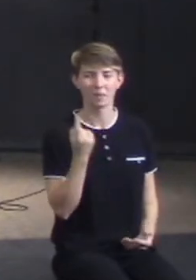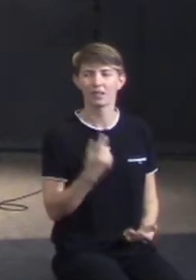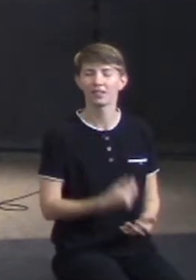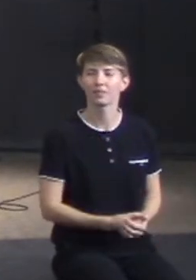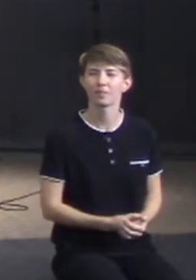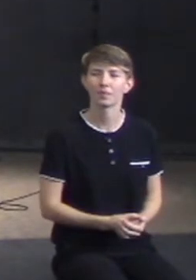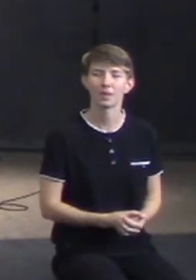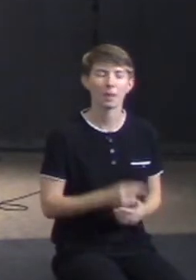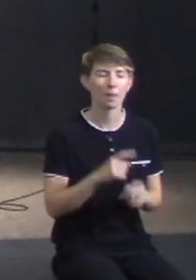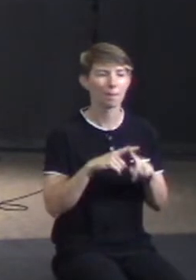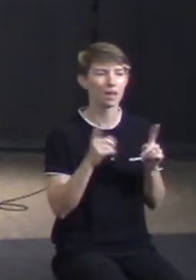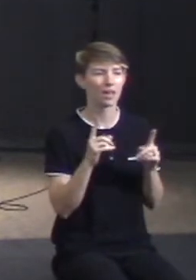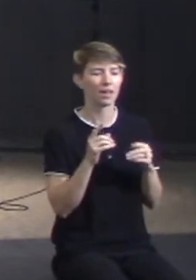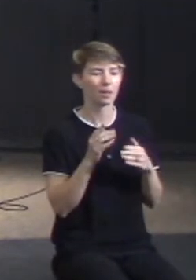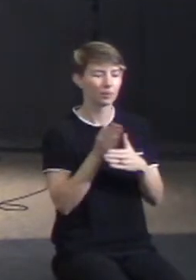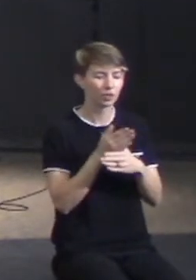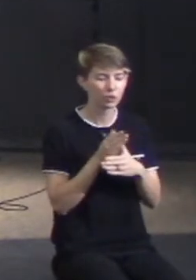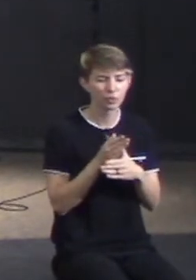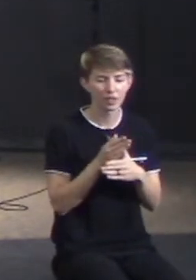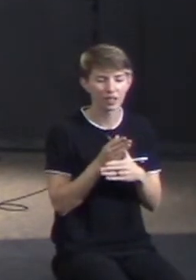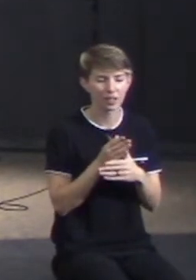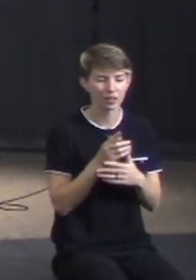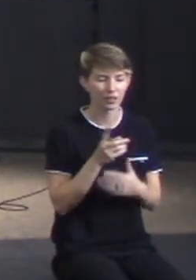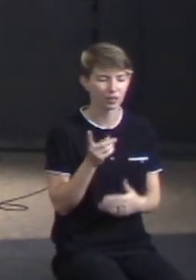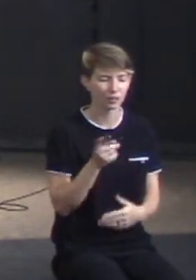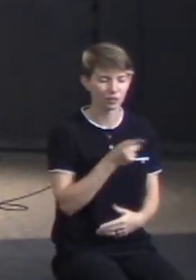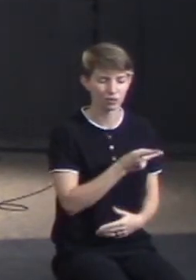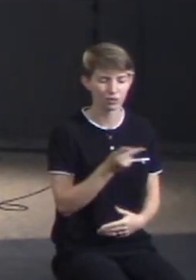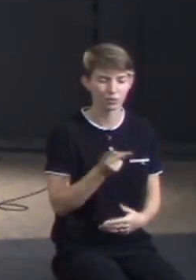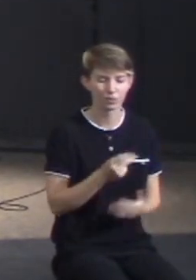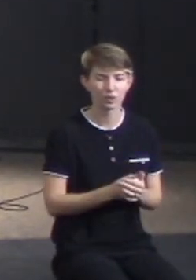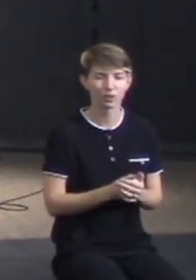in between those two, there was just a worship night.